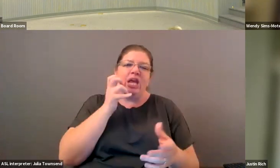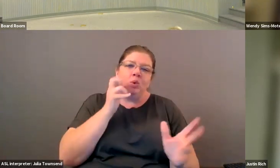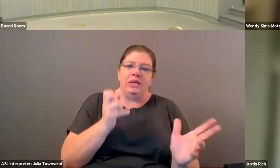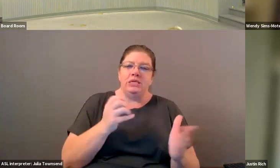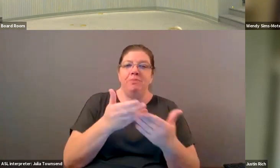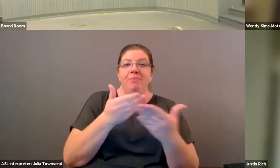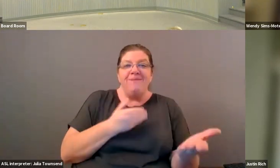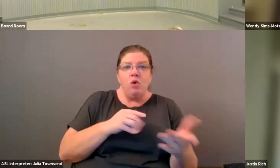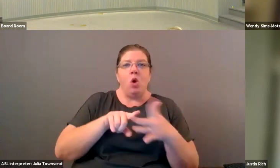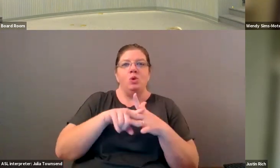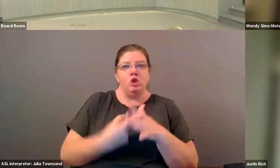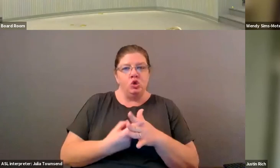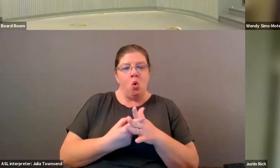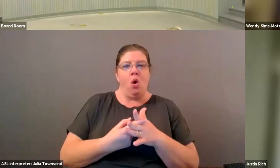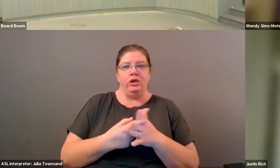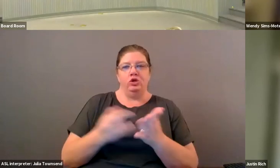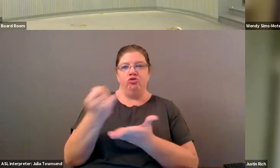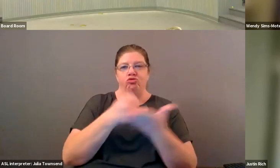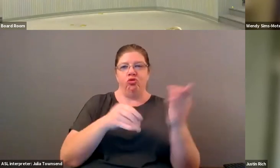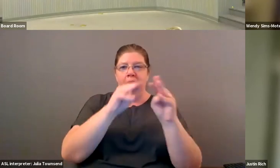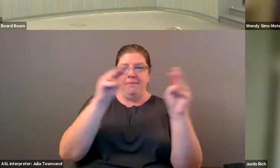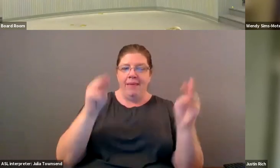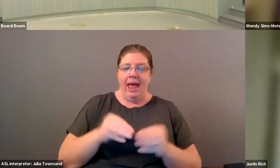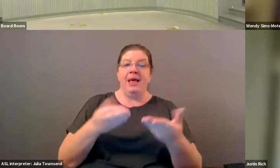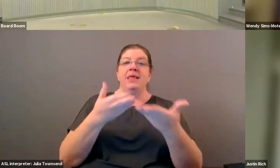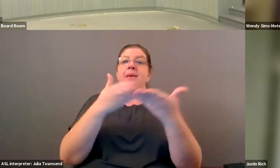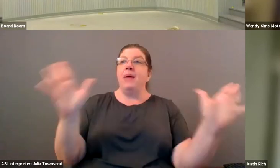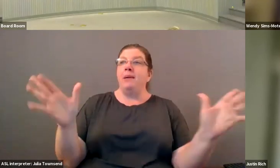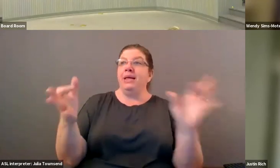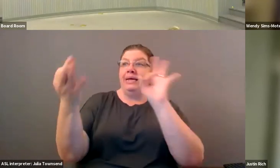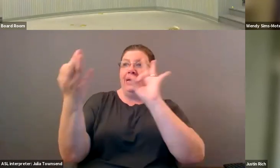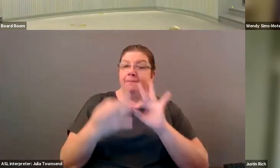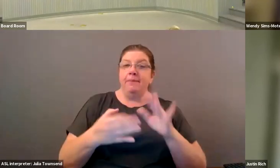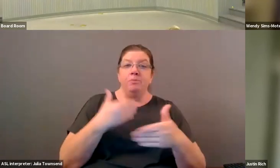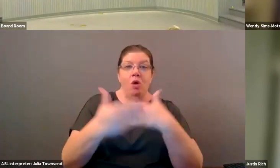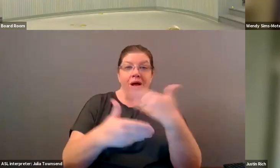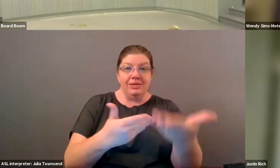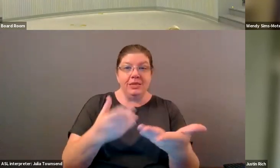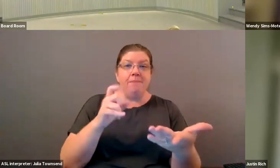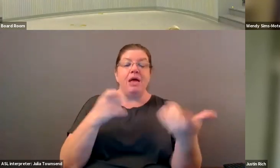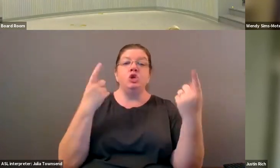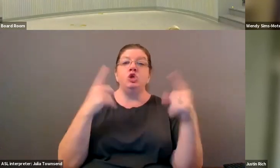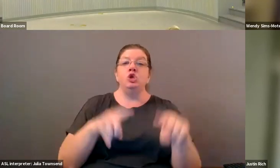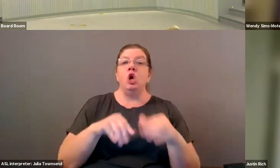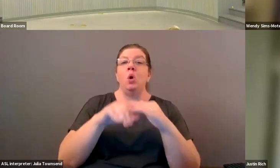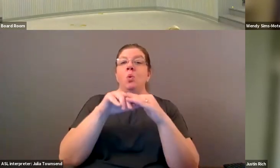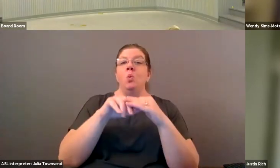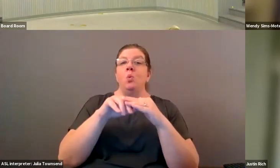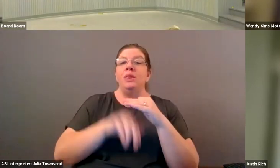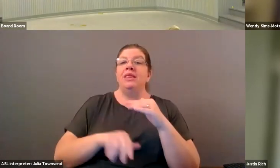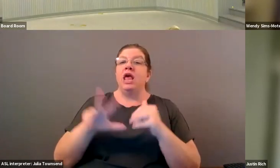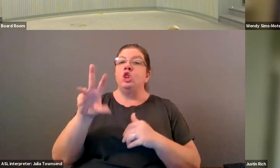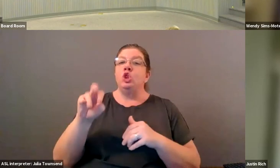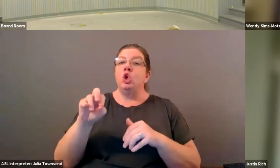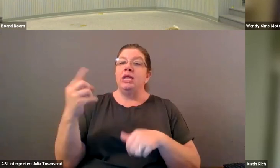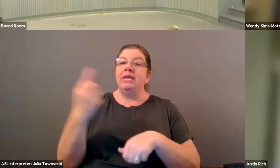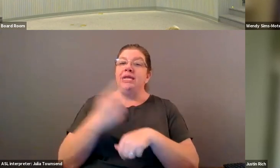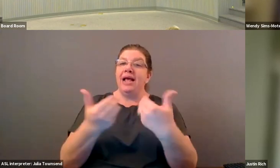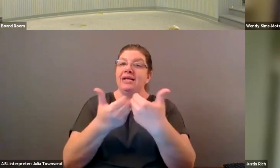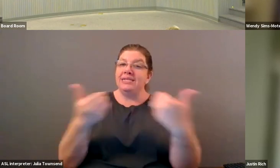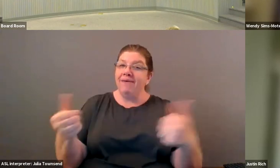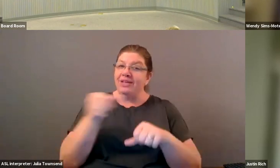first step in the process. Again, the public input process. Those hearings need to occur within 30 days of each other.